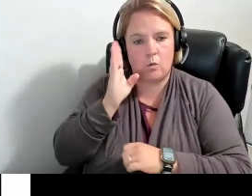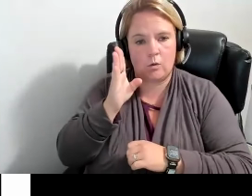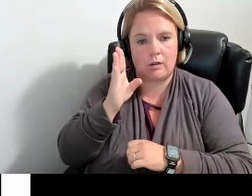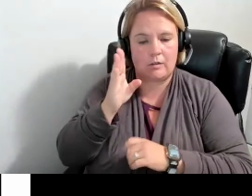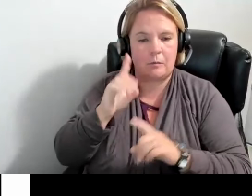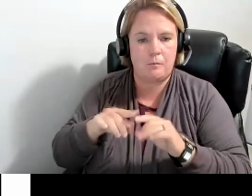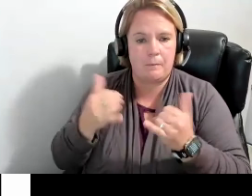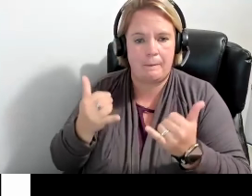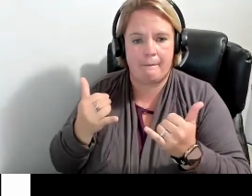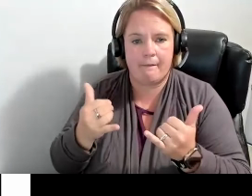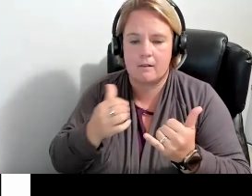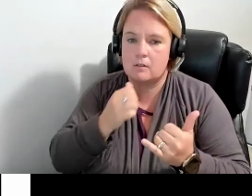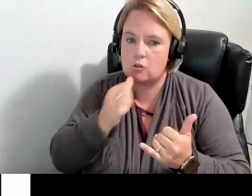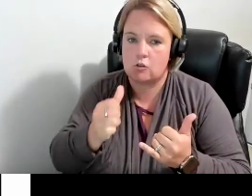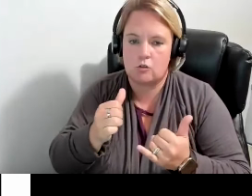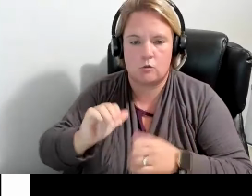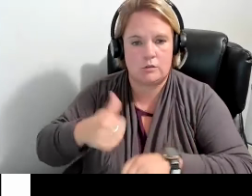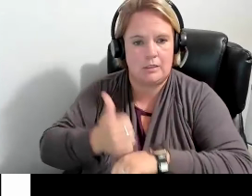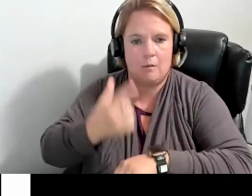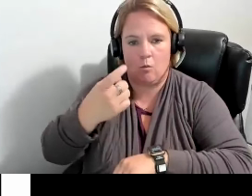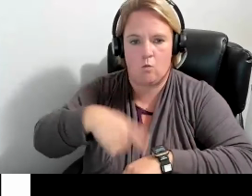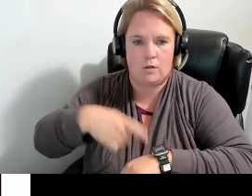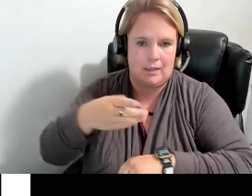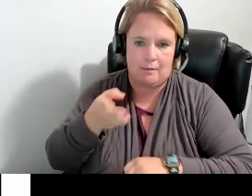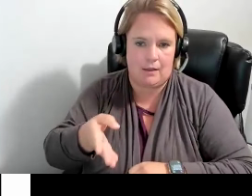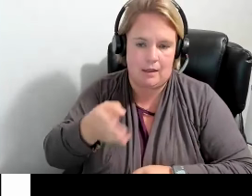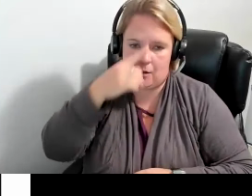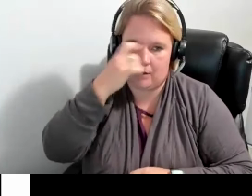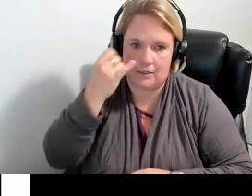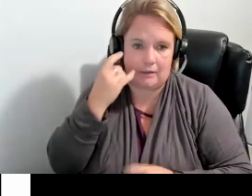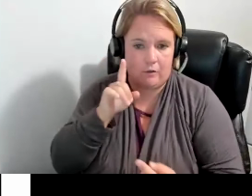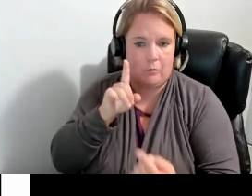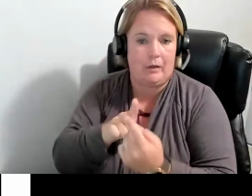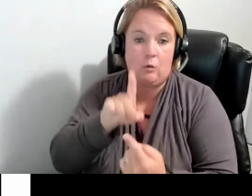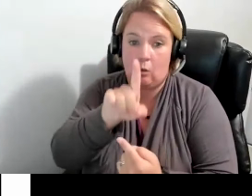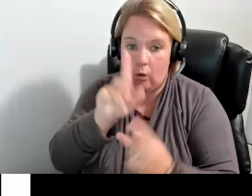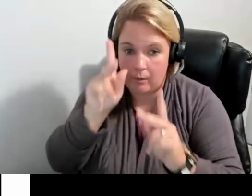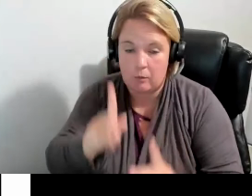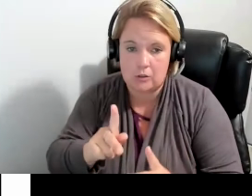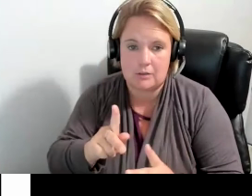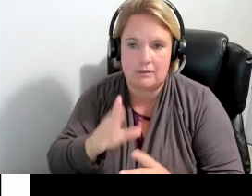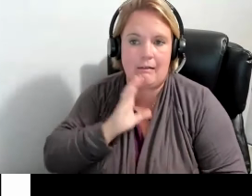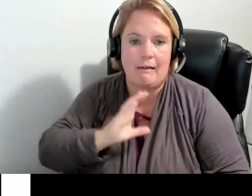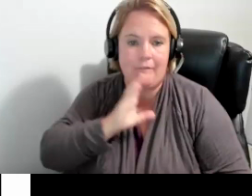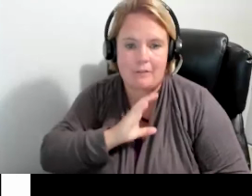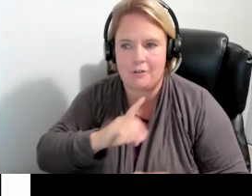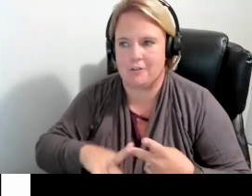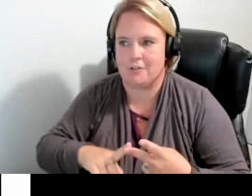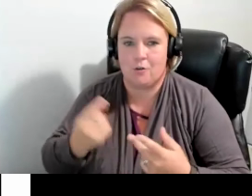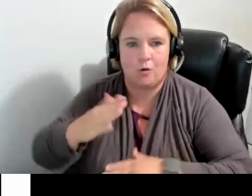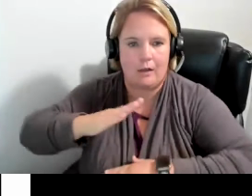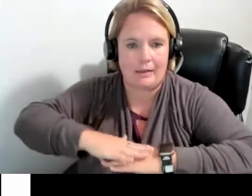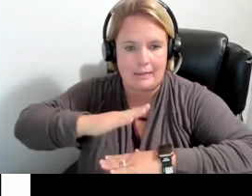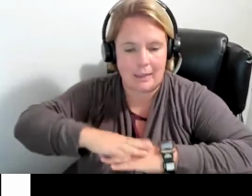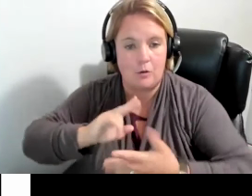now is you don't just set time for one appointment over there, because if you're meeting with them, maybe out by the cafeteria or out on a table, you're